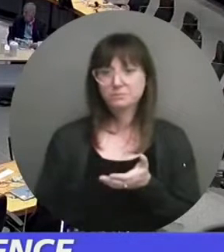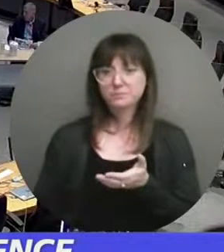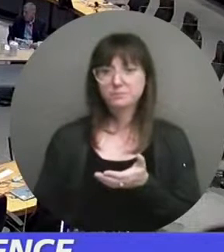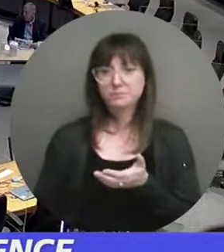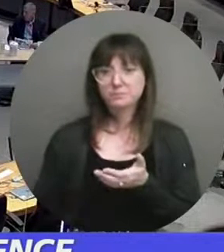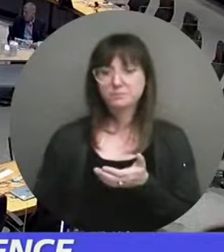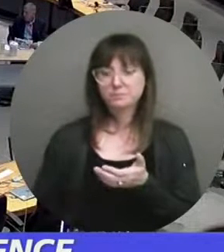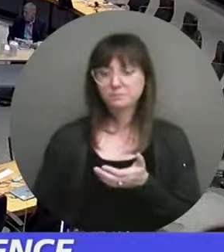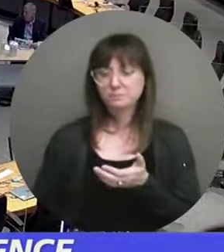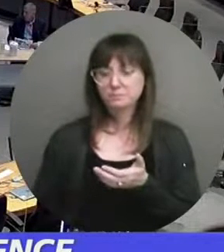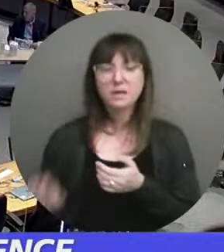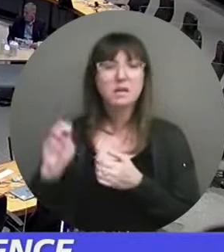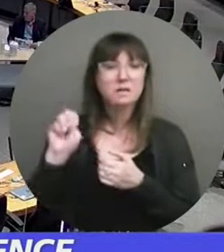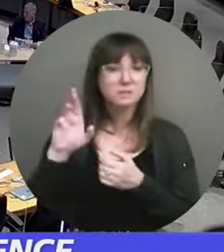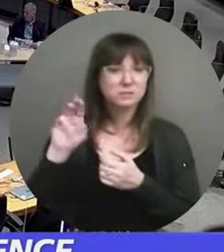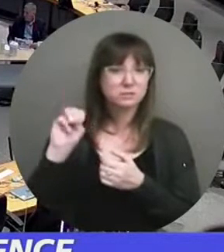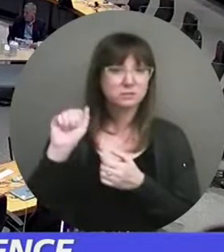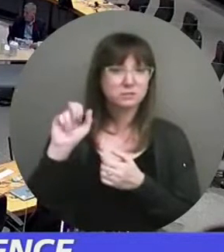Mr. Manconi's on the line.